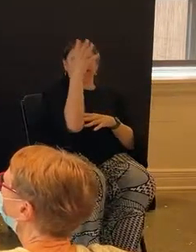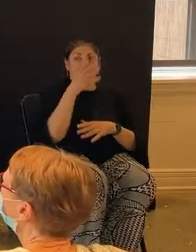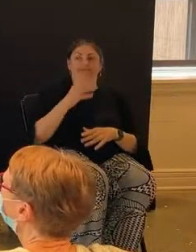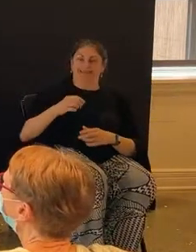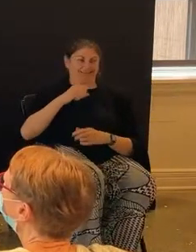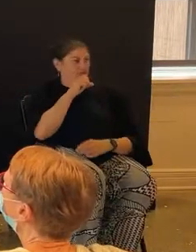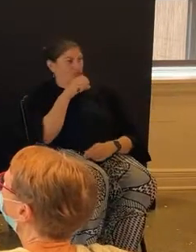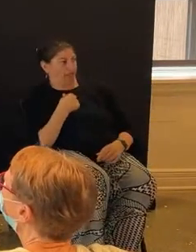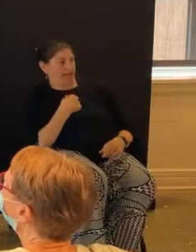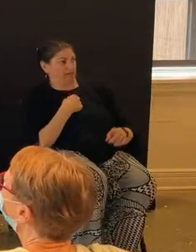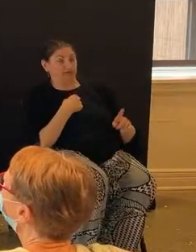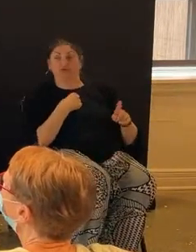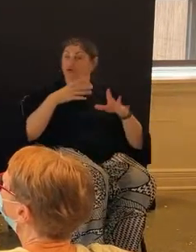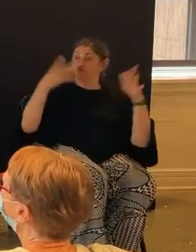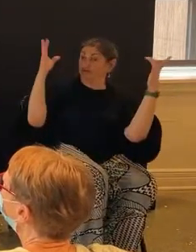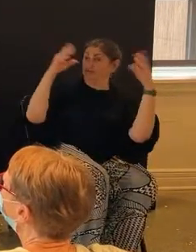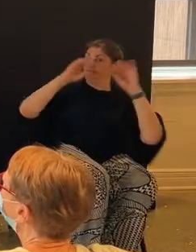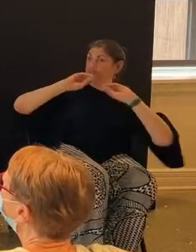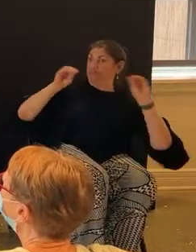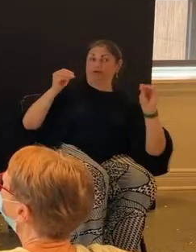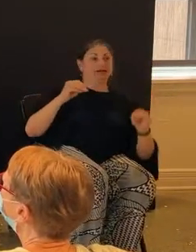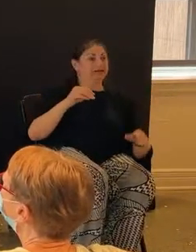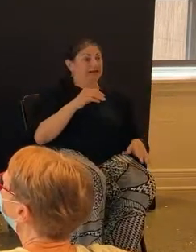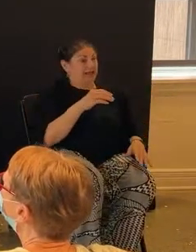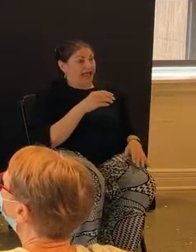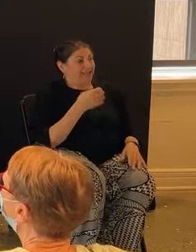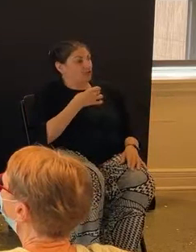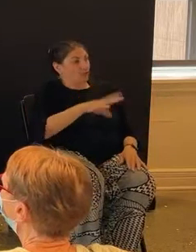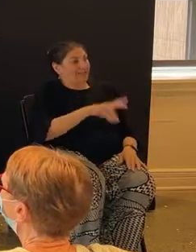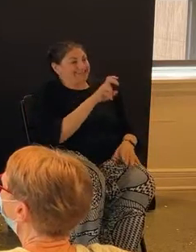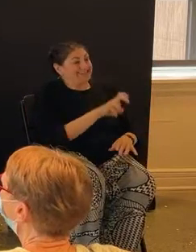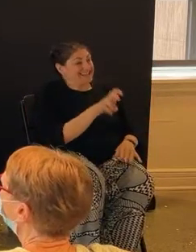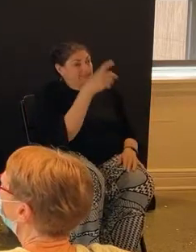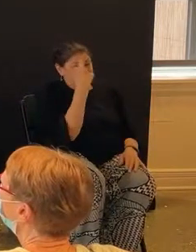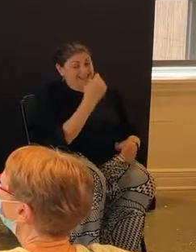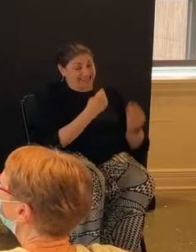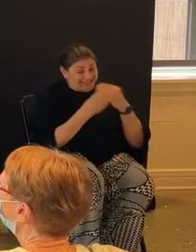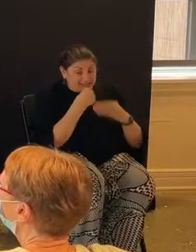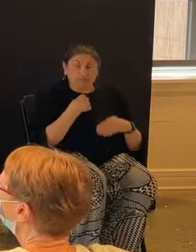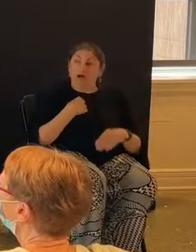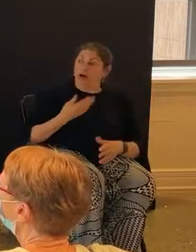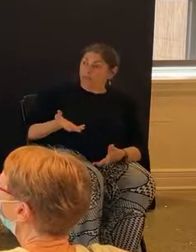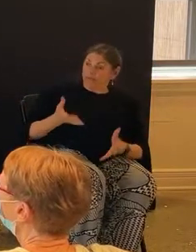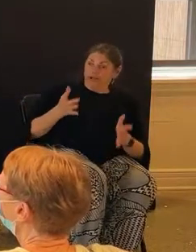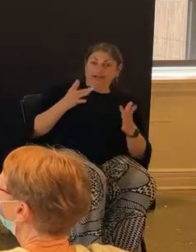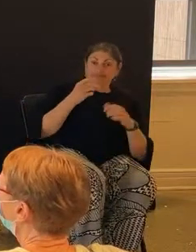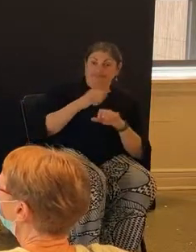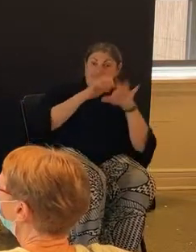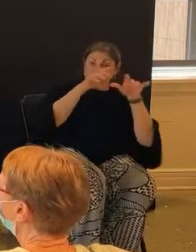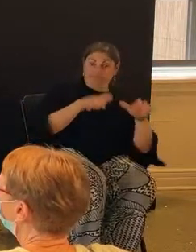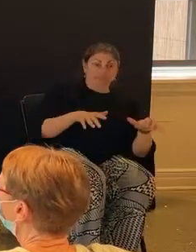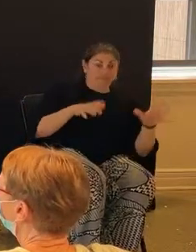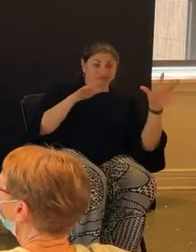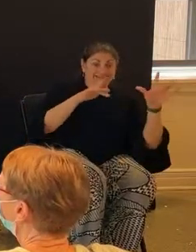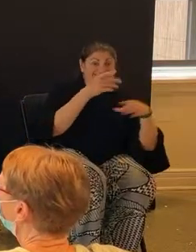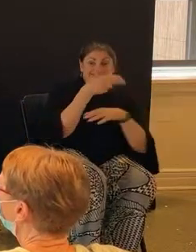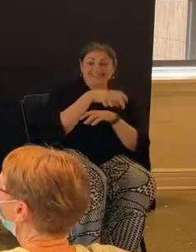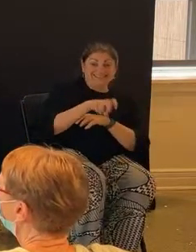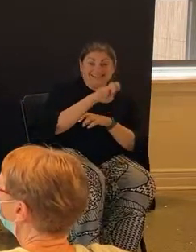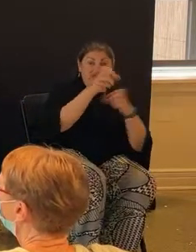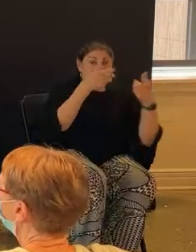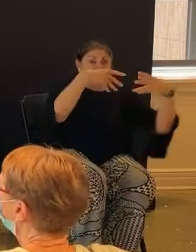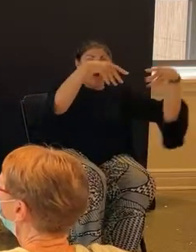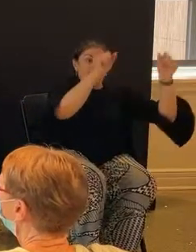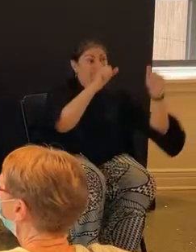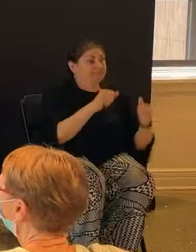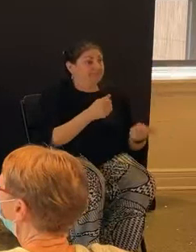because snakes eat toads. The eruption got rid of all the snakes. Toads don't really like birds, because birds will eat toads sometimes. And the eruption